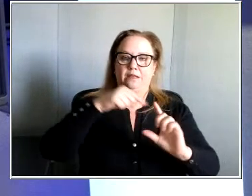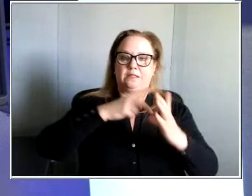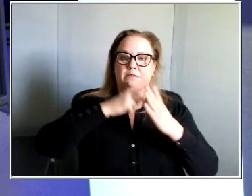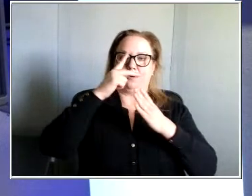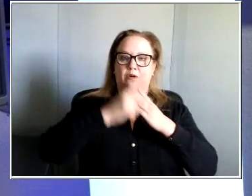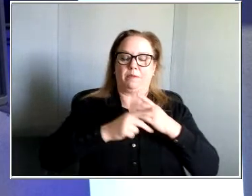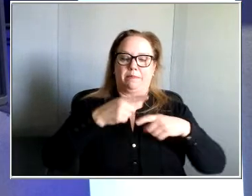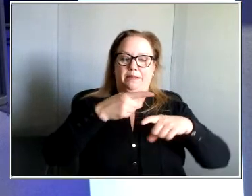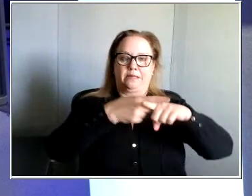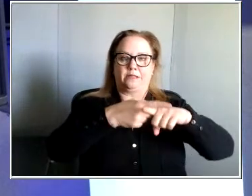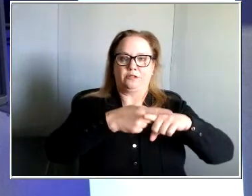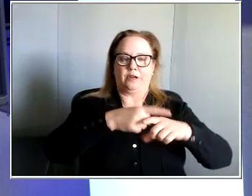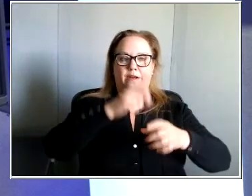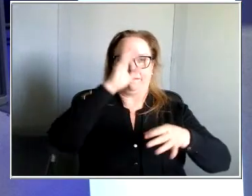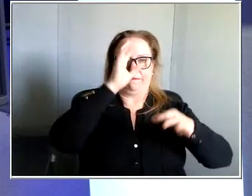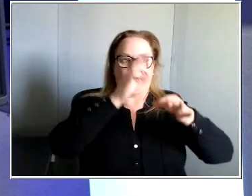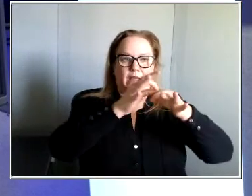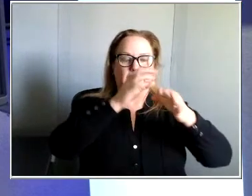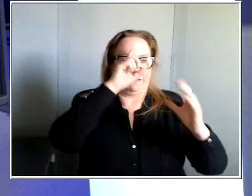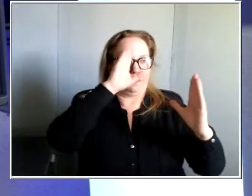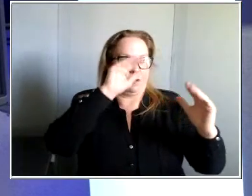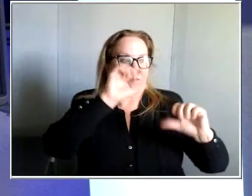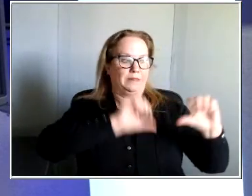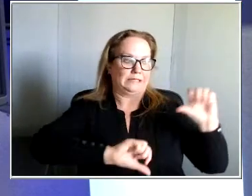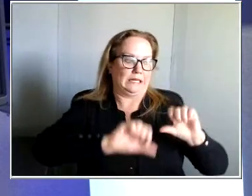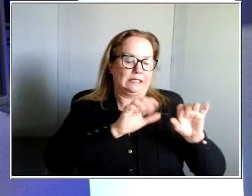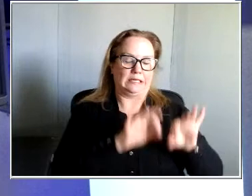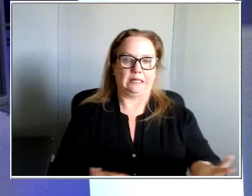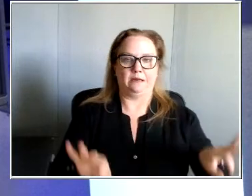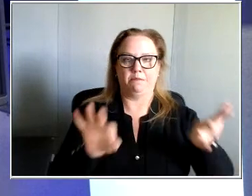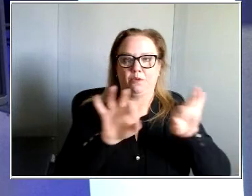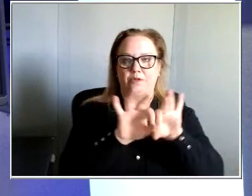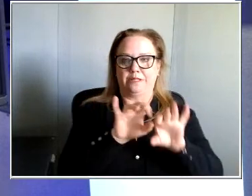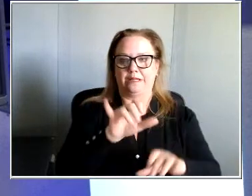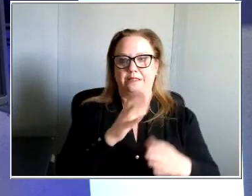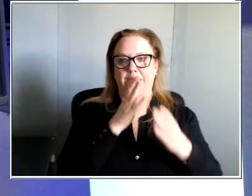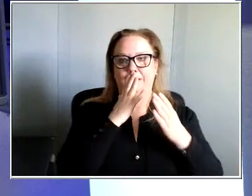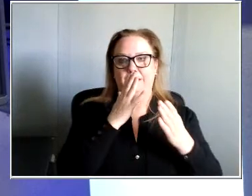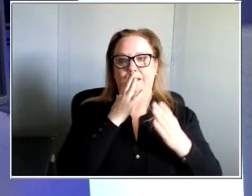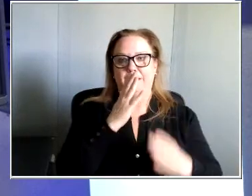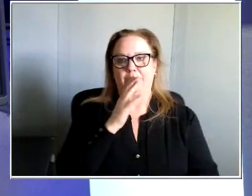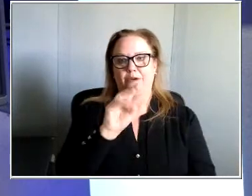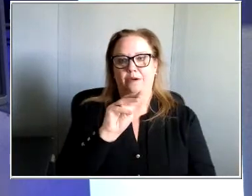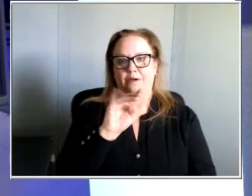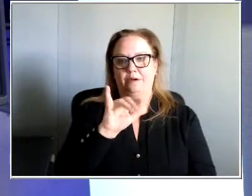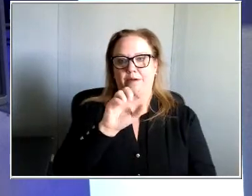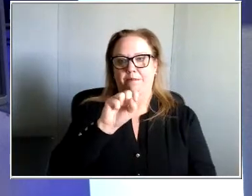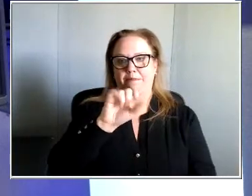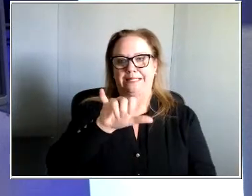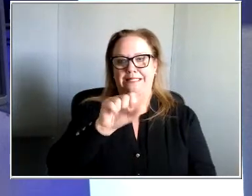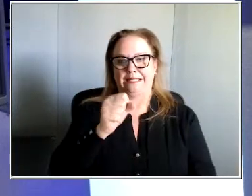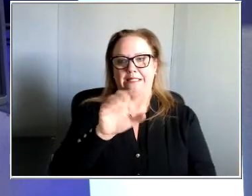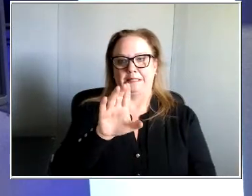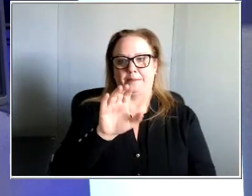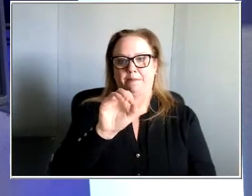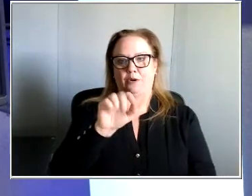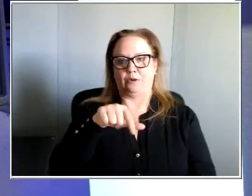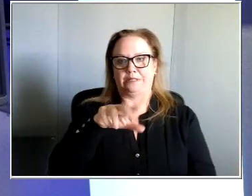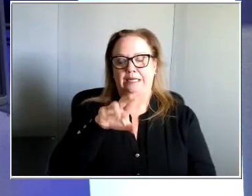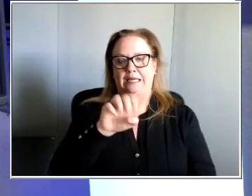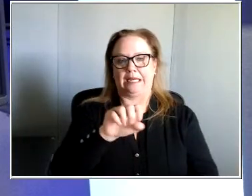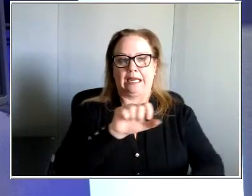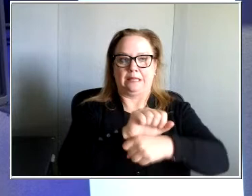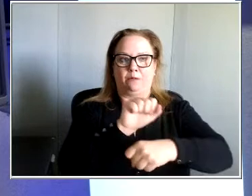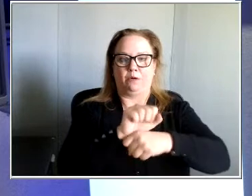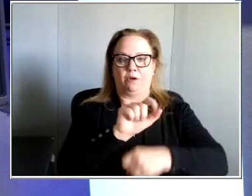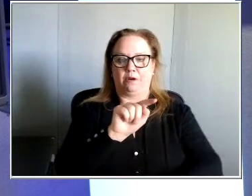of faith, hope, and science and the importance of that. Once again, I thank Mrs. Boutique and the work you guys are doing at Turning Point. I think it helps